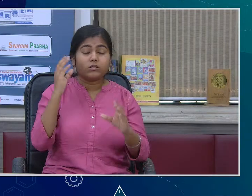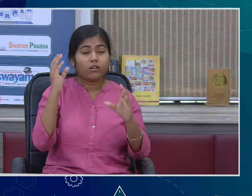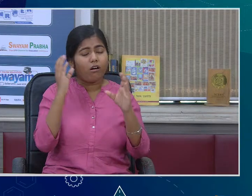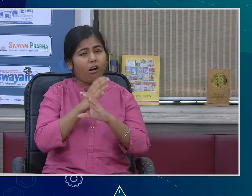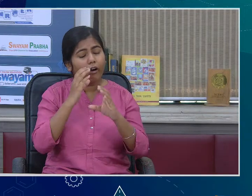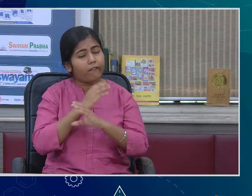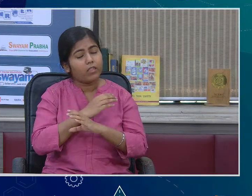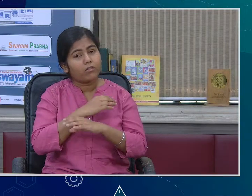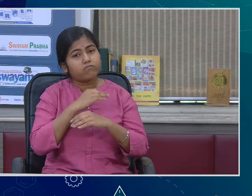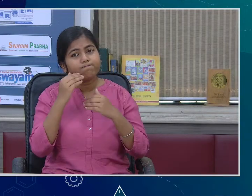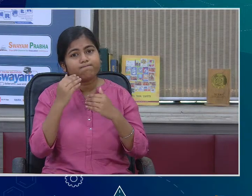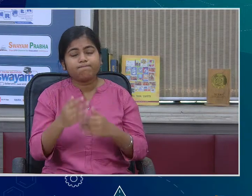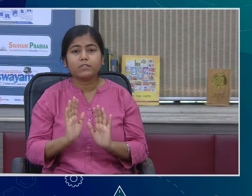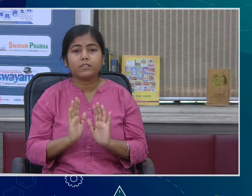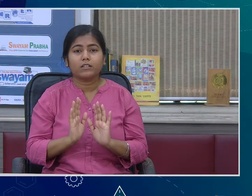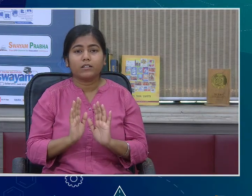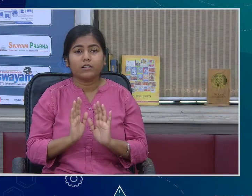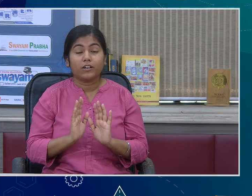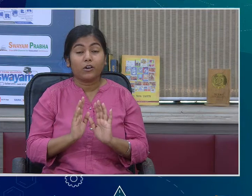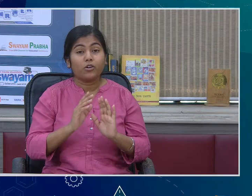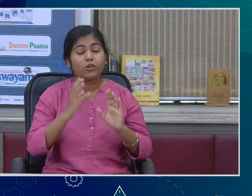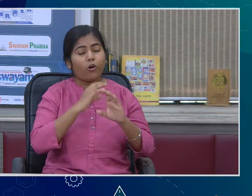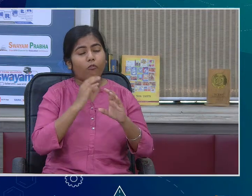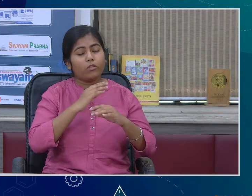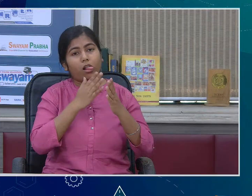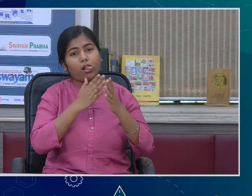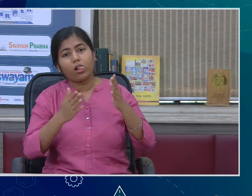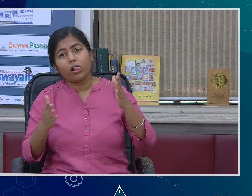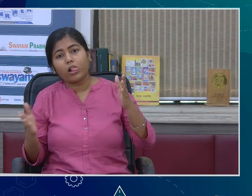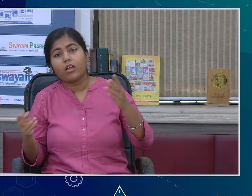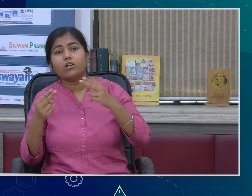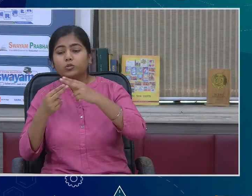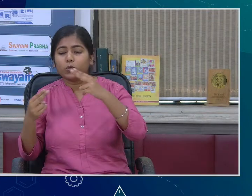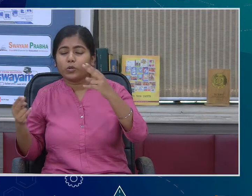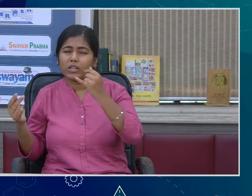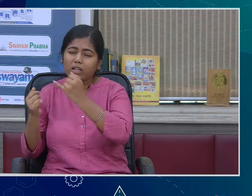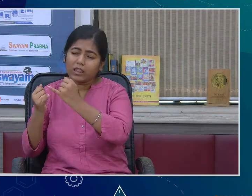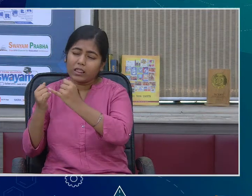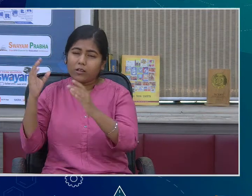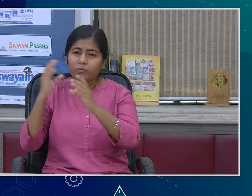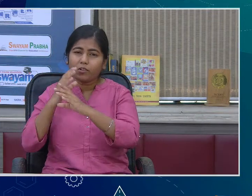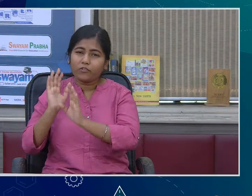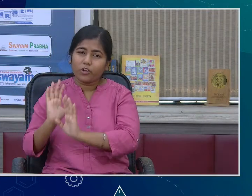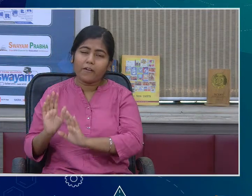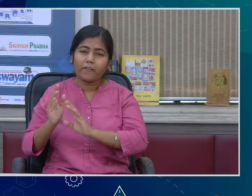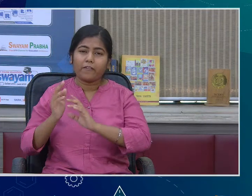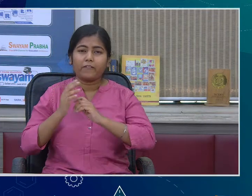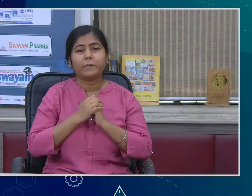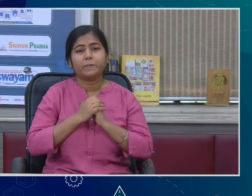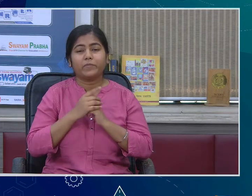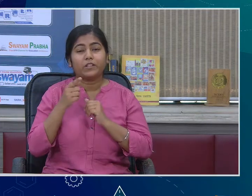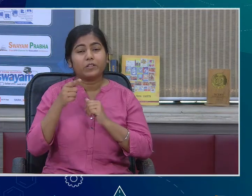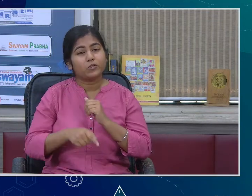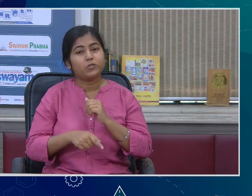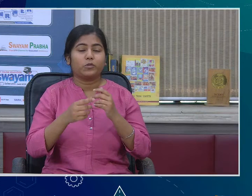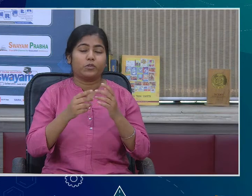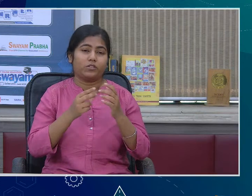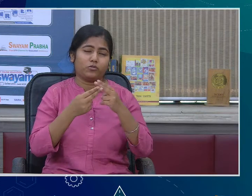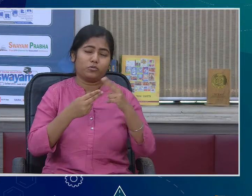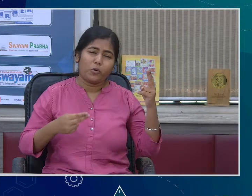suspense was lasting till the end of the story. So it's a very interesting story and a very amusing